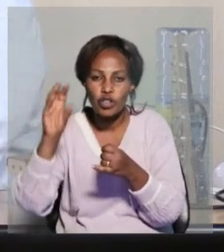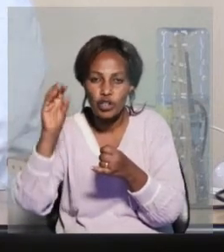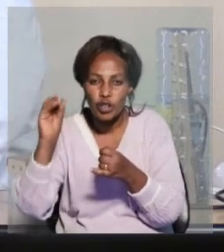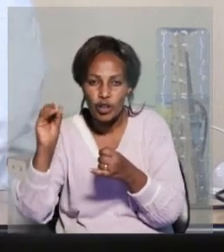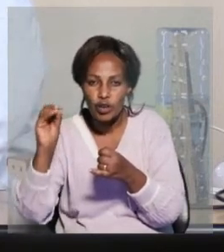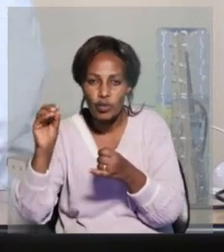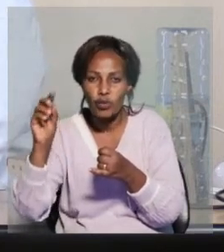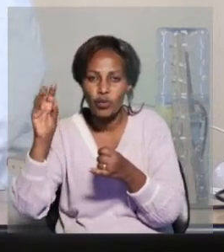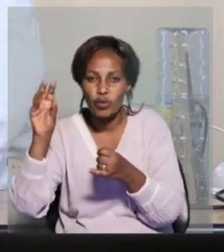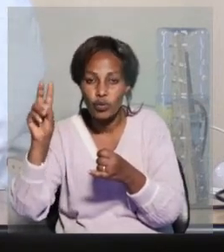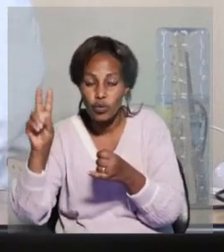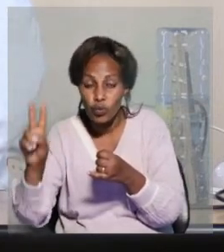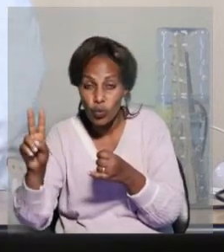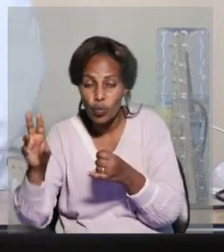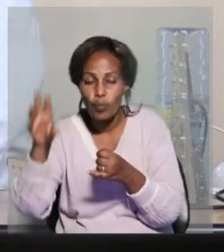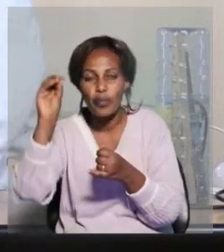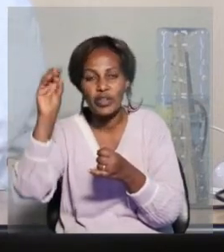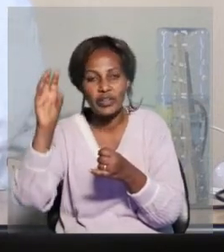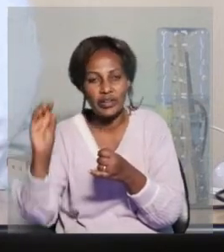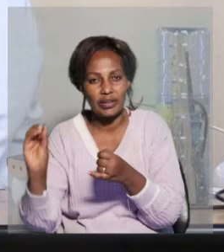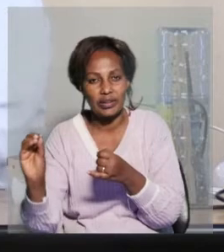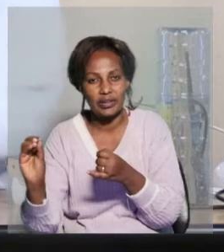21.02%.